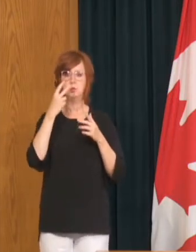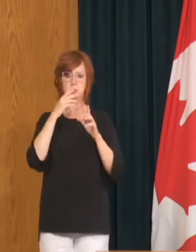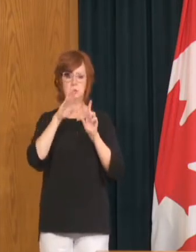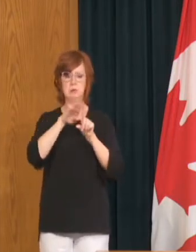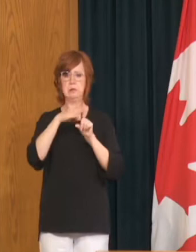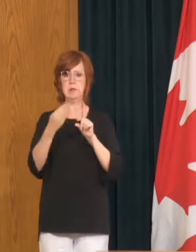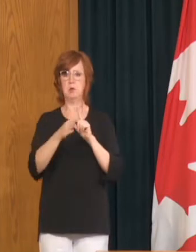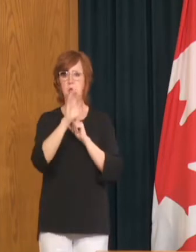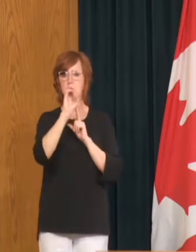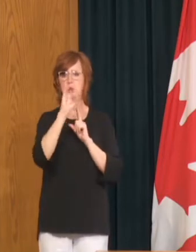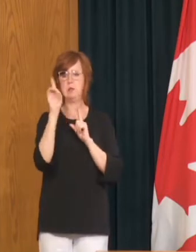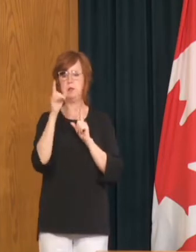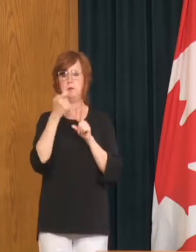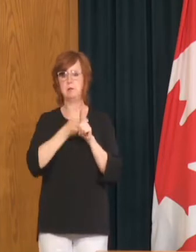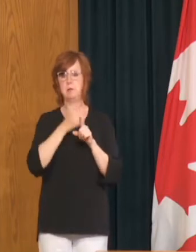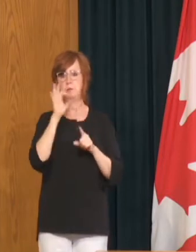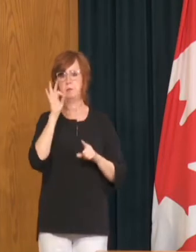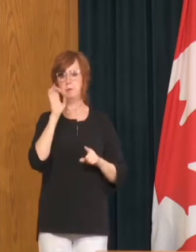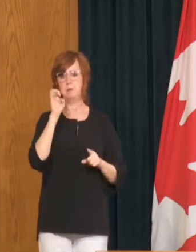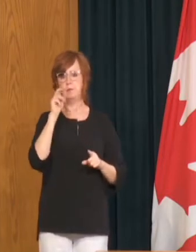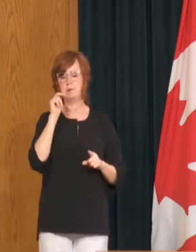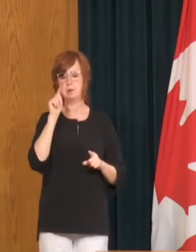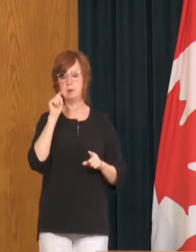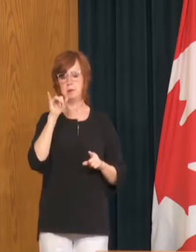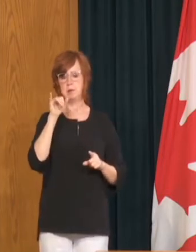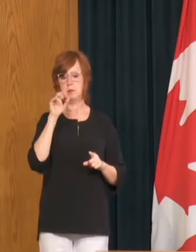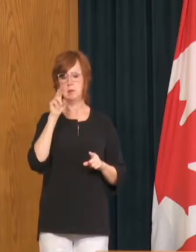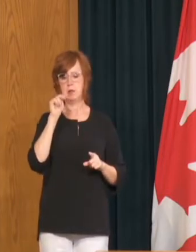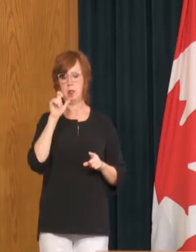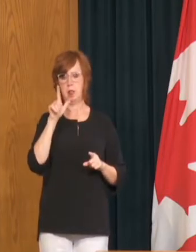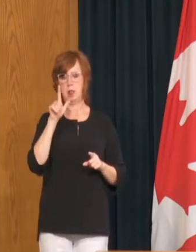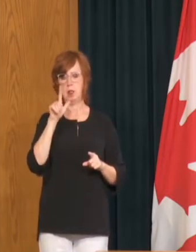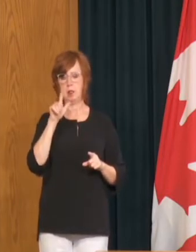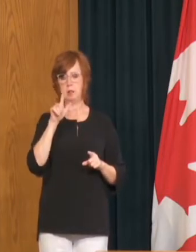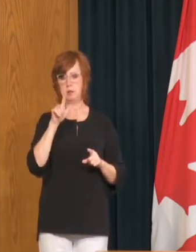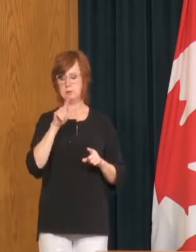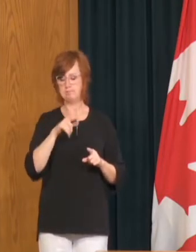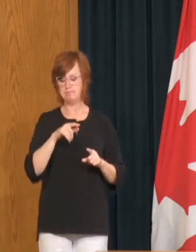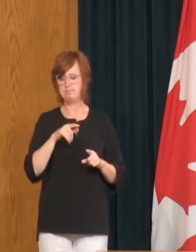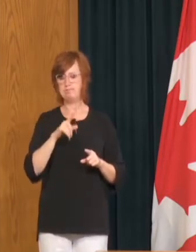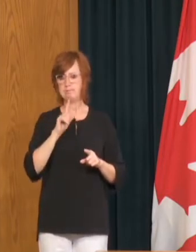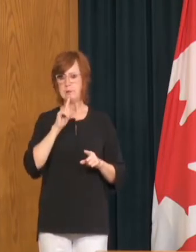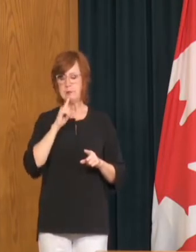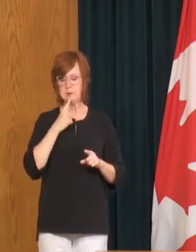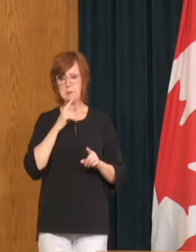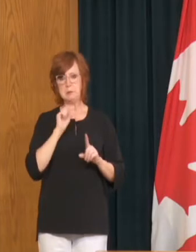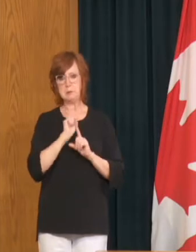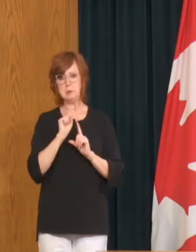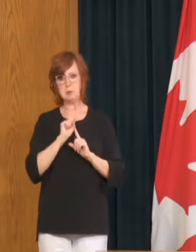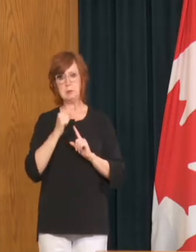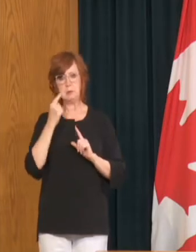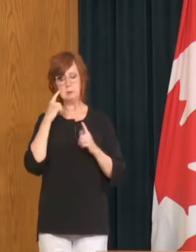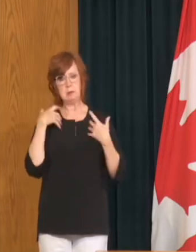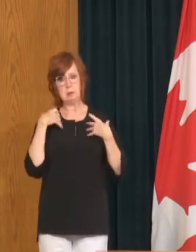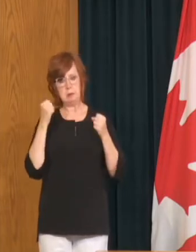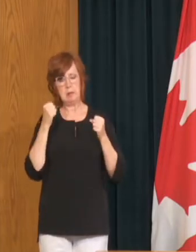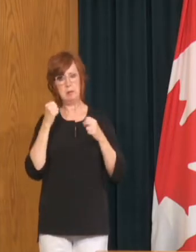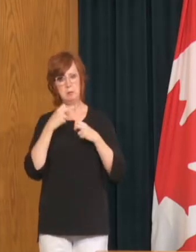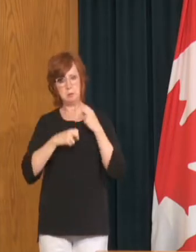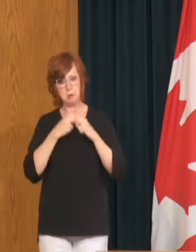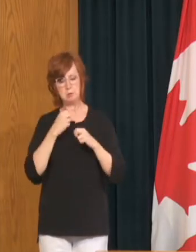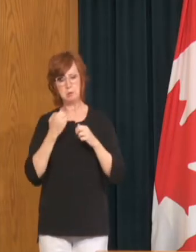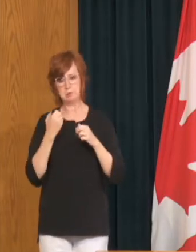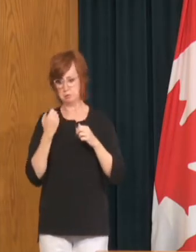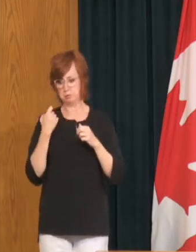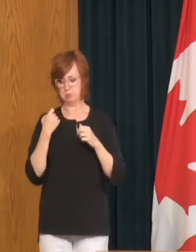think, were brought into sharp focus during the pandemic, and they need the same attention that